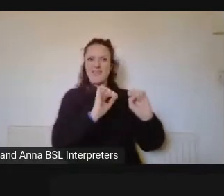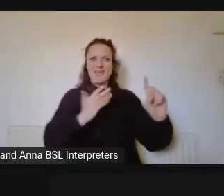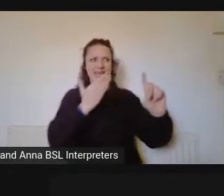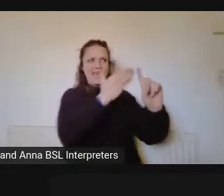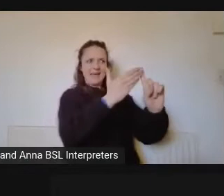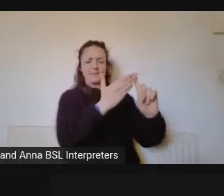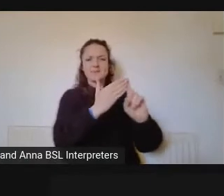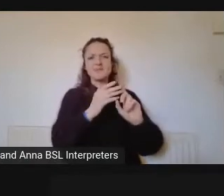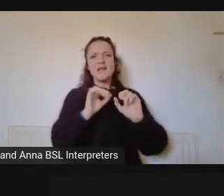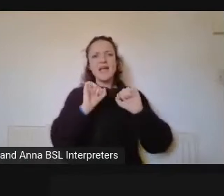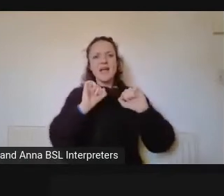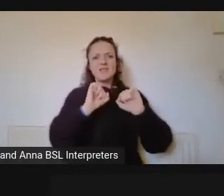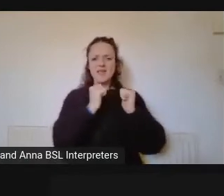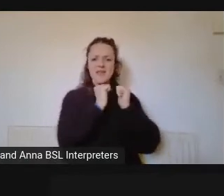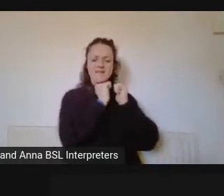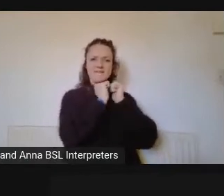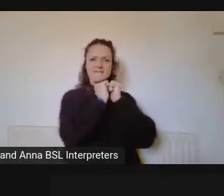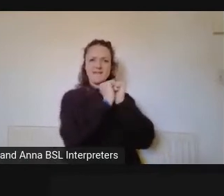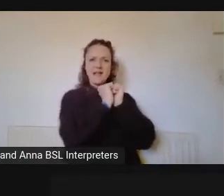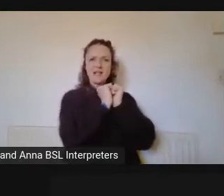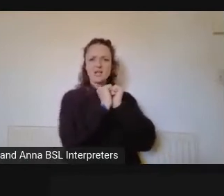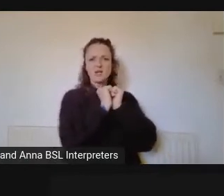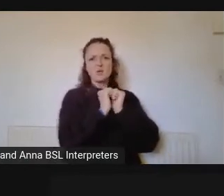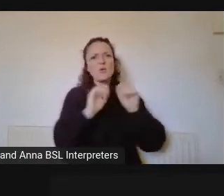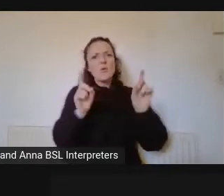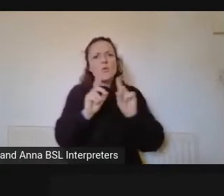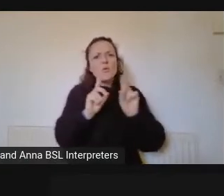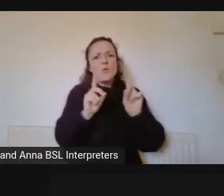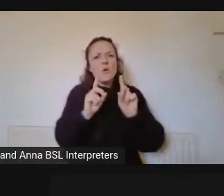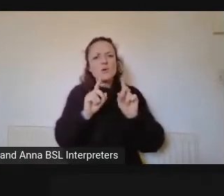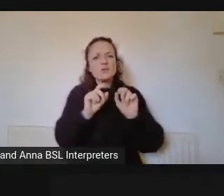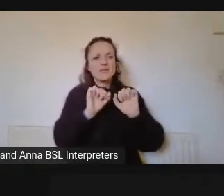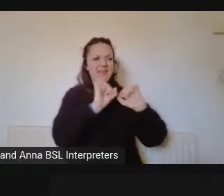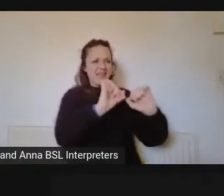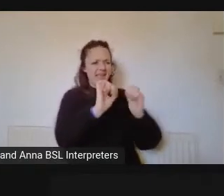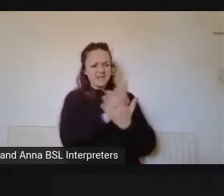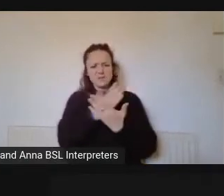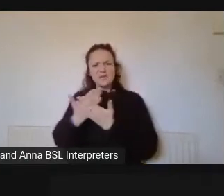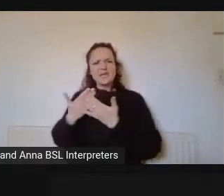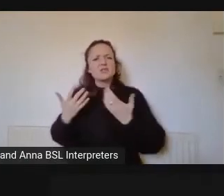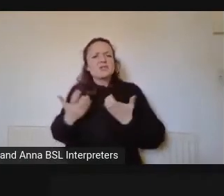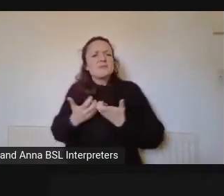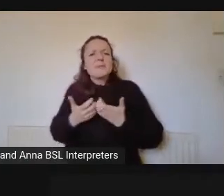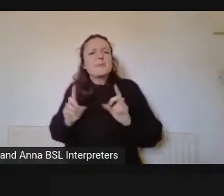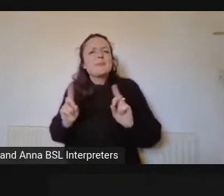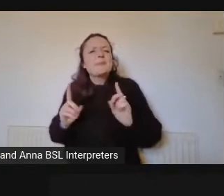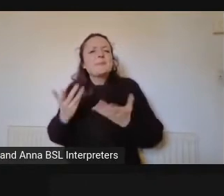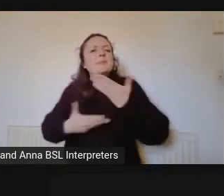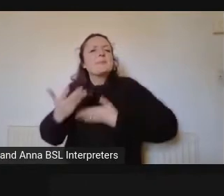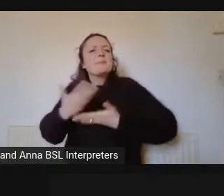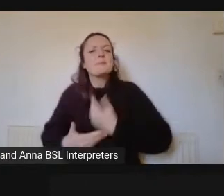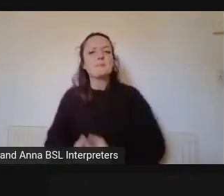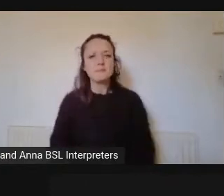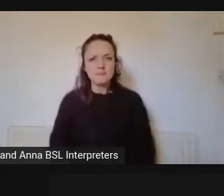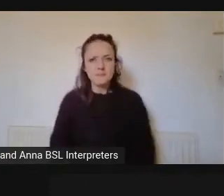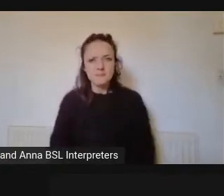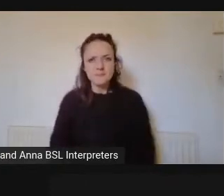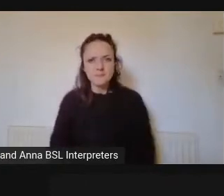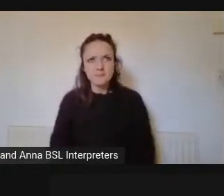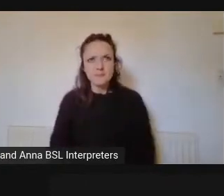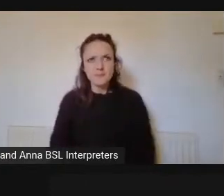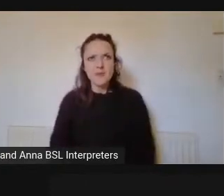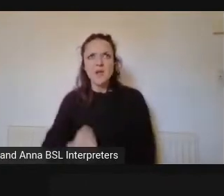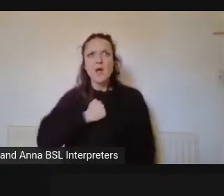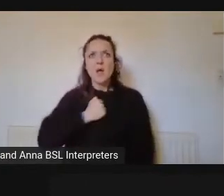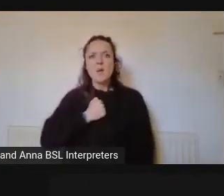where do they see the value? How do they sort of think about it themselves? Okay, so from my experience, having